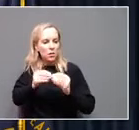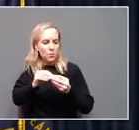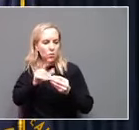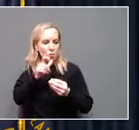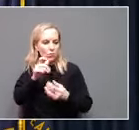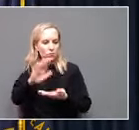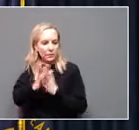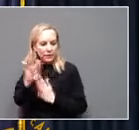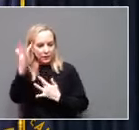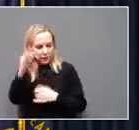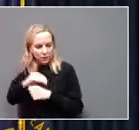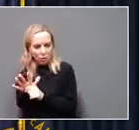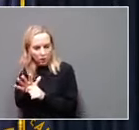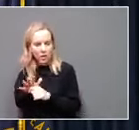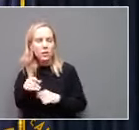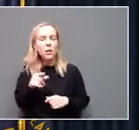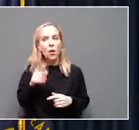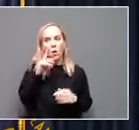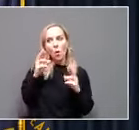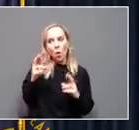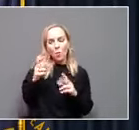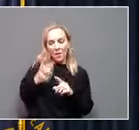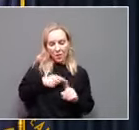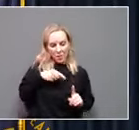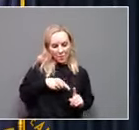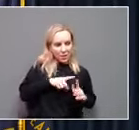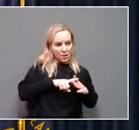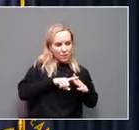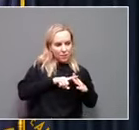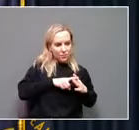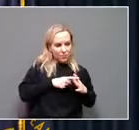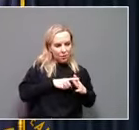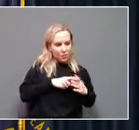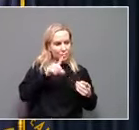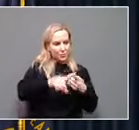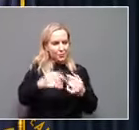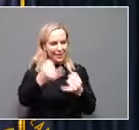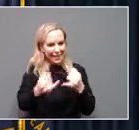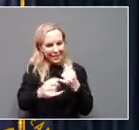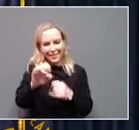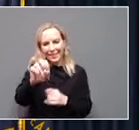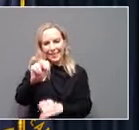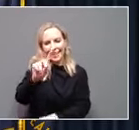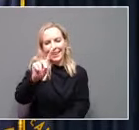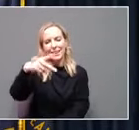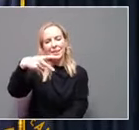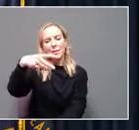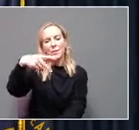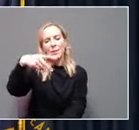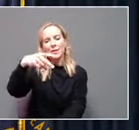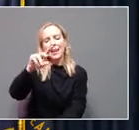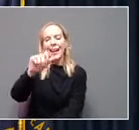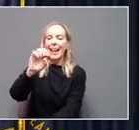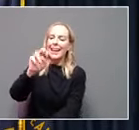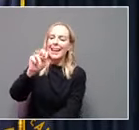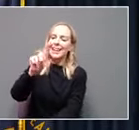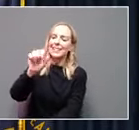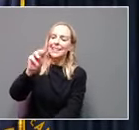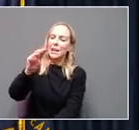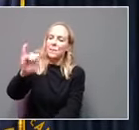So we hope we're moving from pandemic to endemic. That's what we all hope is happening. But we had hoped that we were doing that too